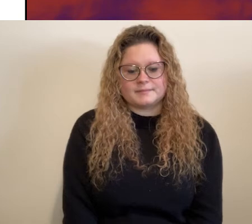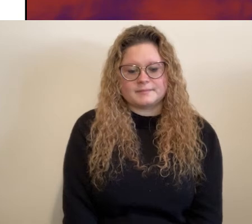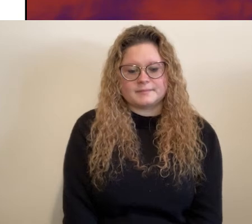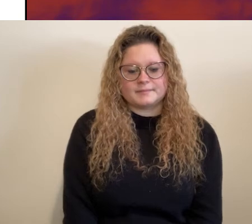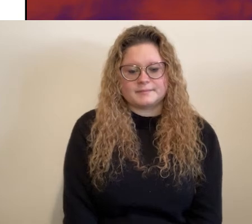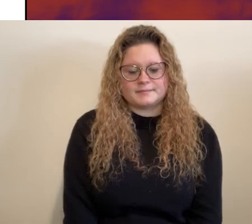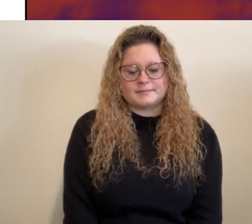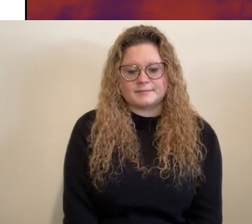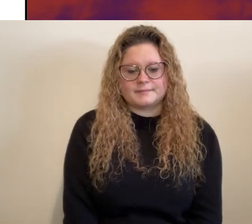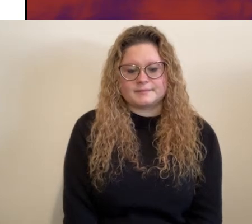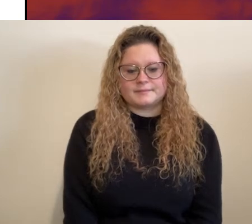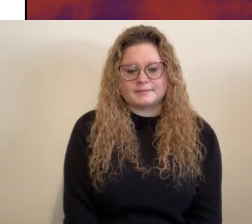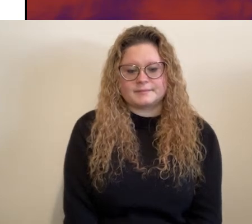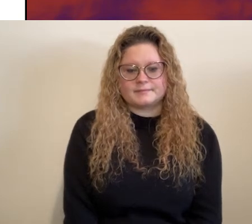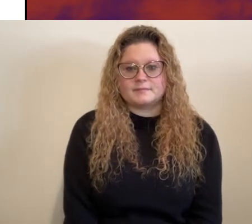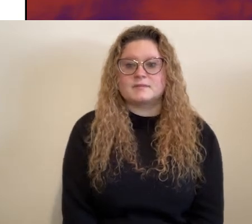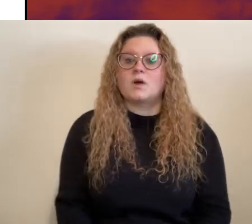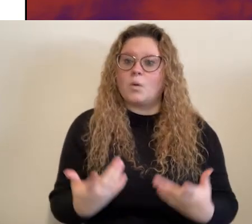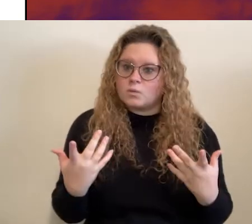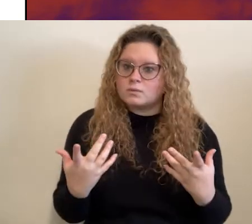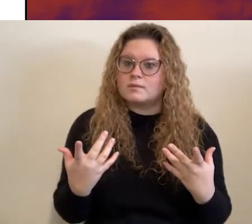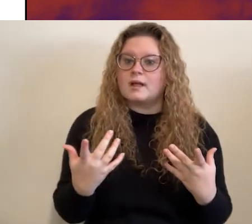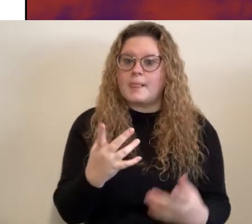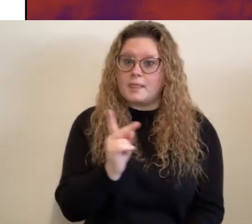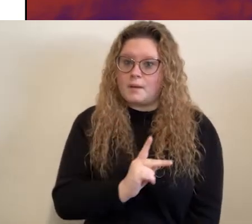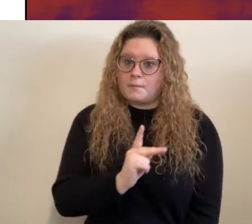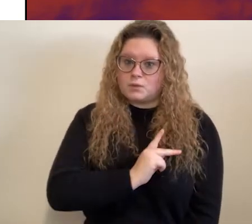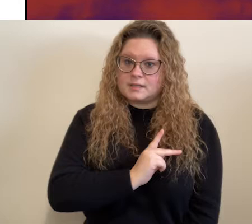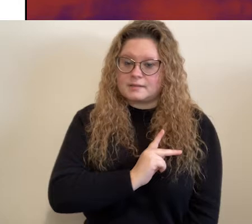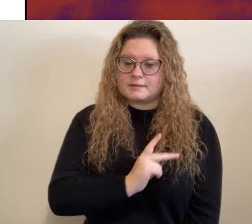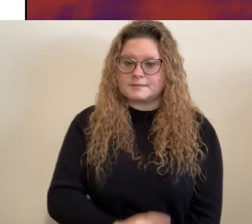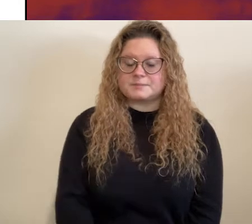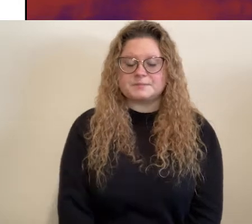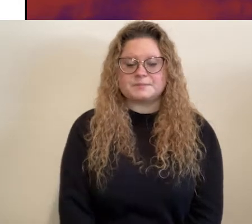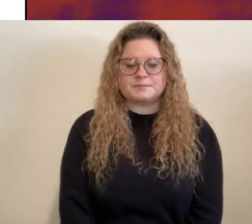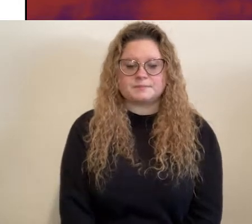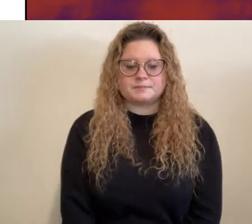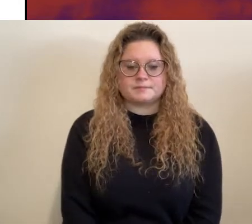All right, so the potent personality. So I did mention at the beginning,